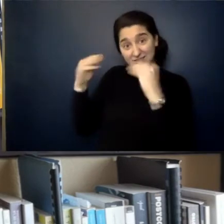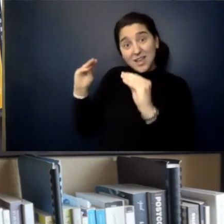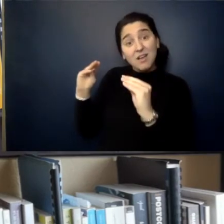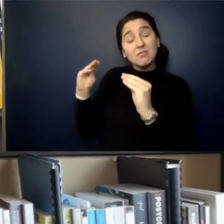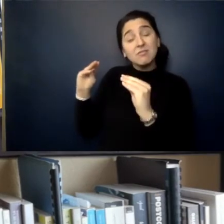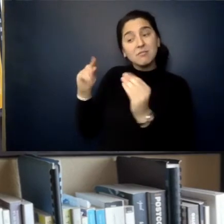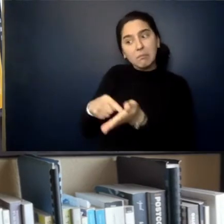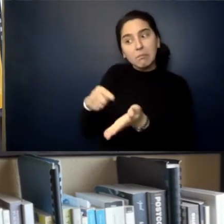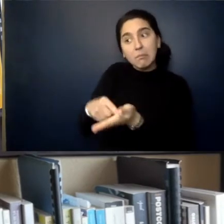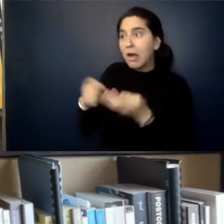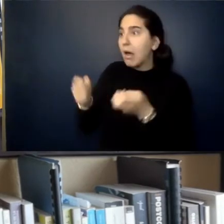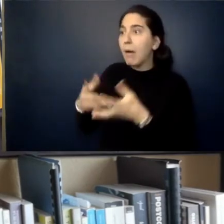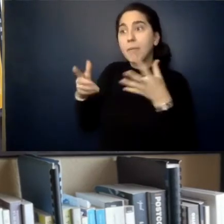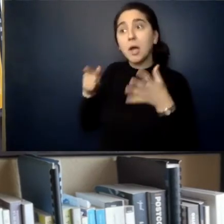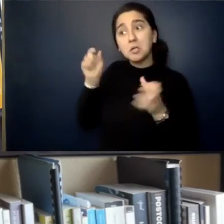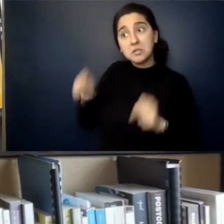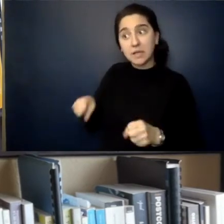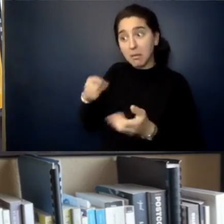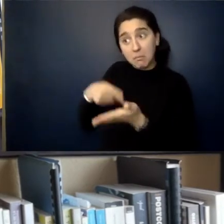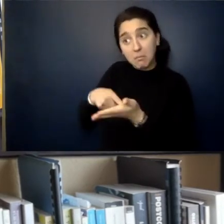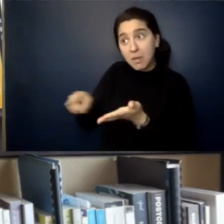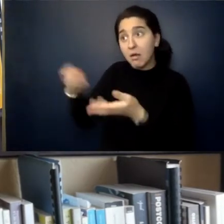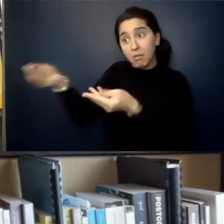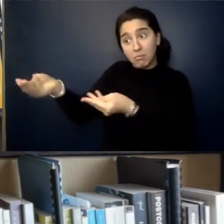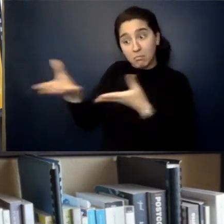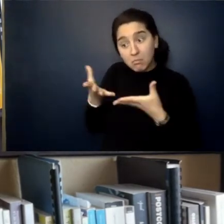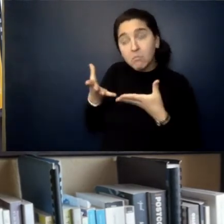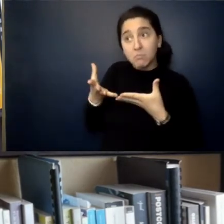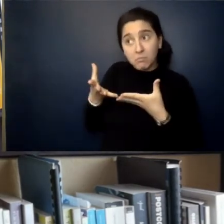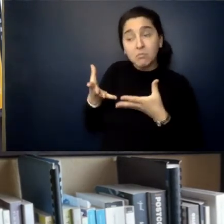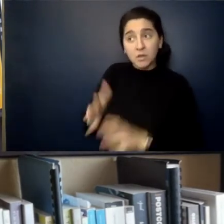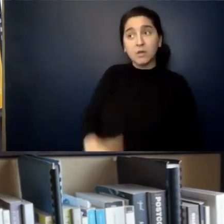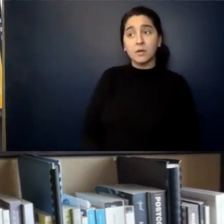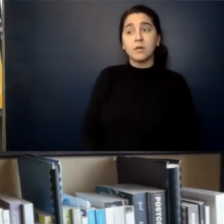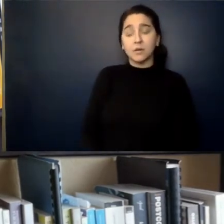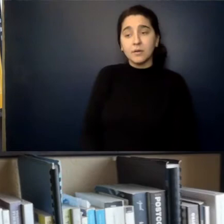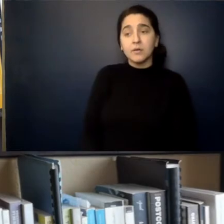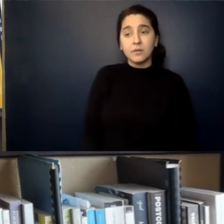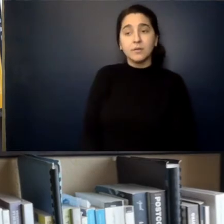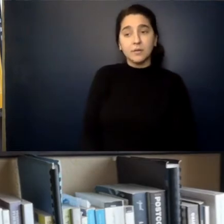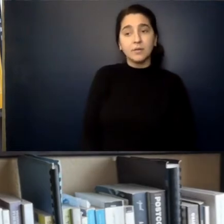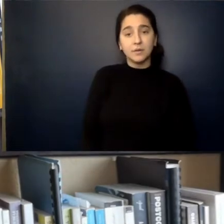that it was next to the king palace,